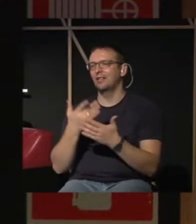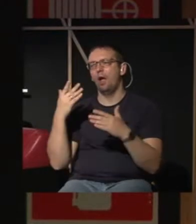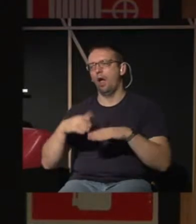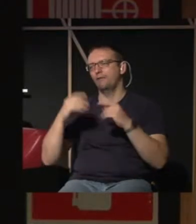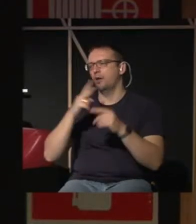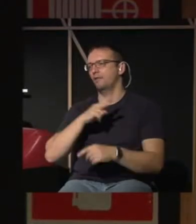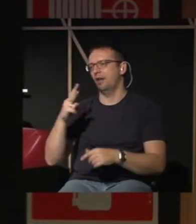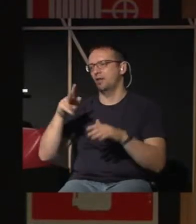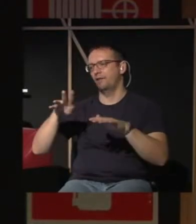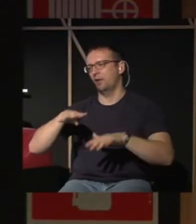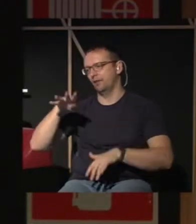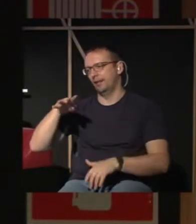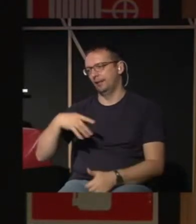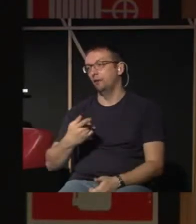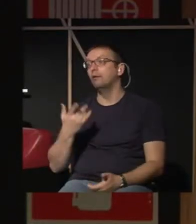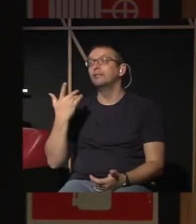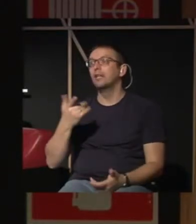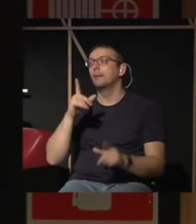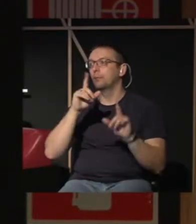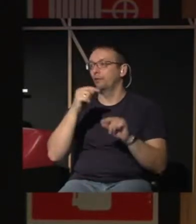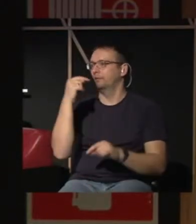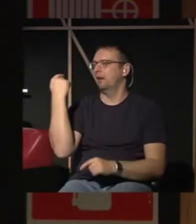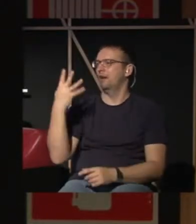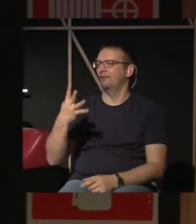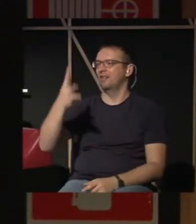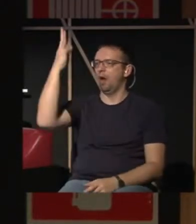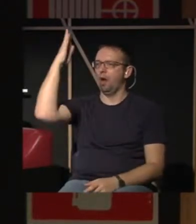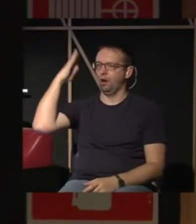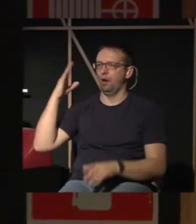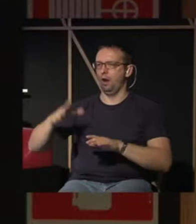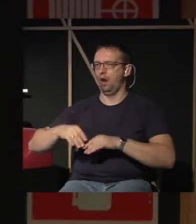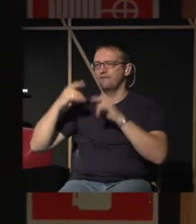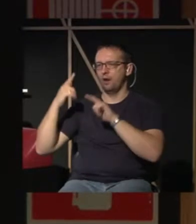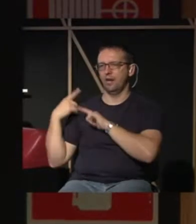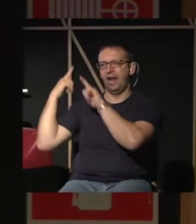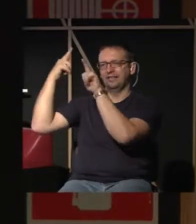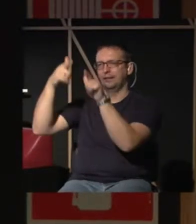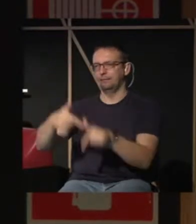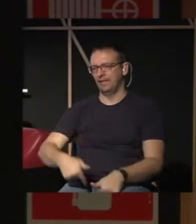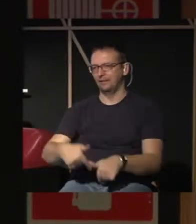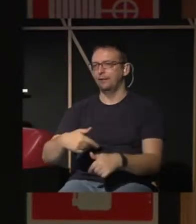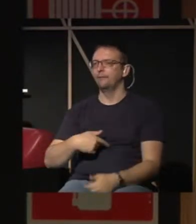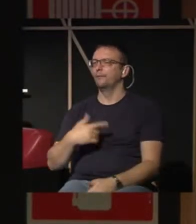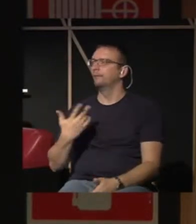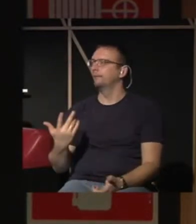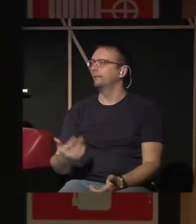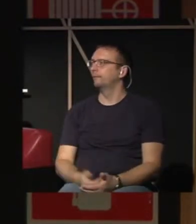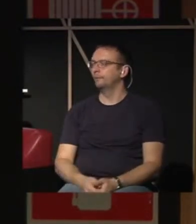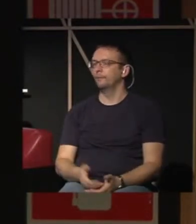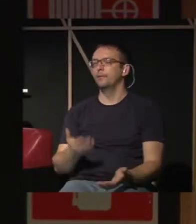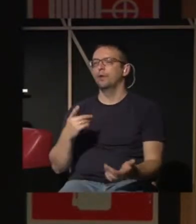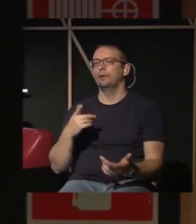and also accessibility into our tournaments. So the past approach that we had